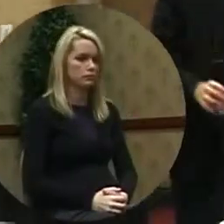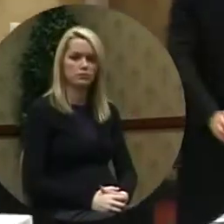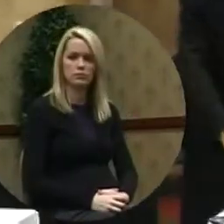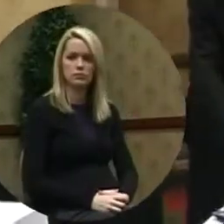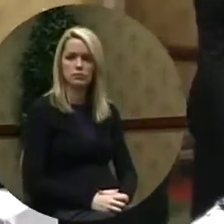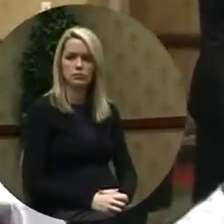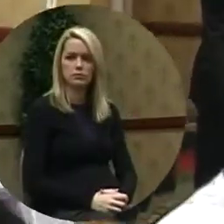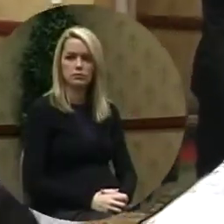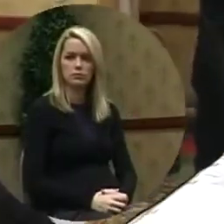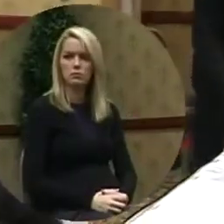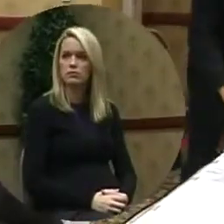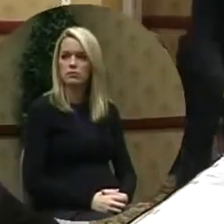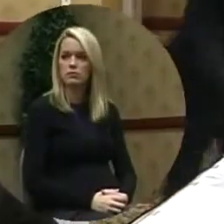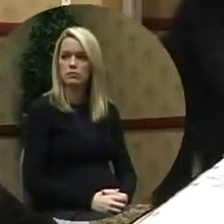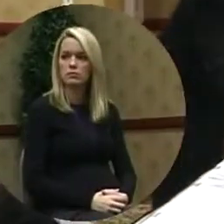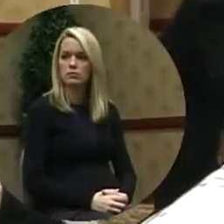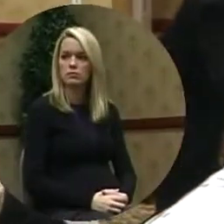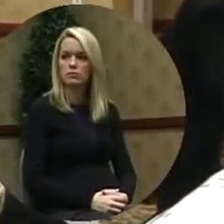Okay.